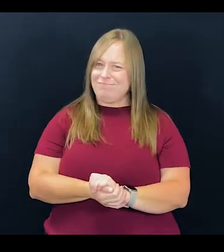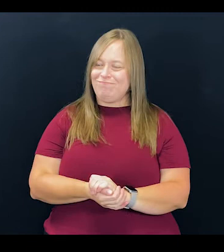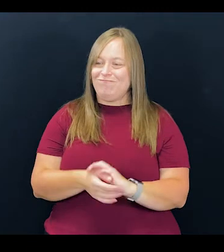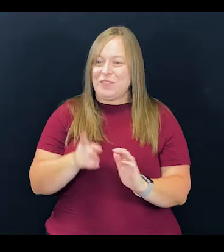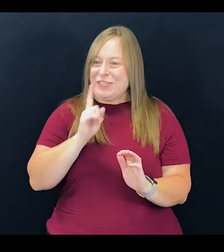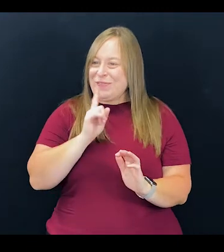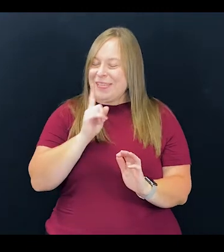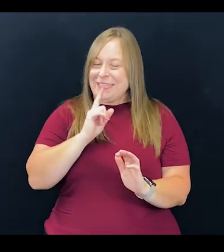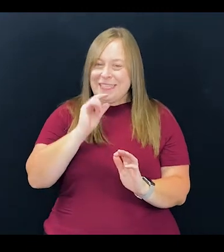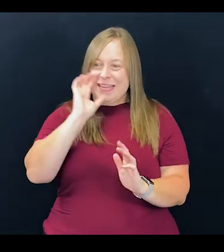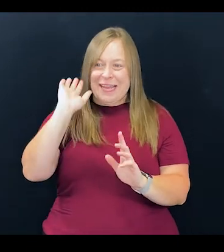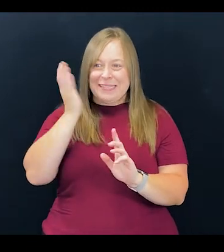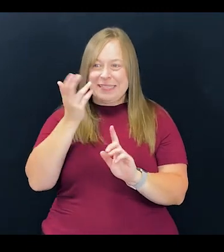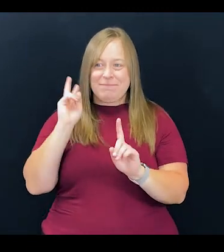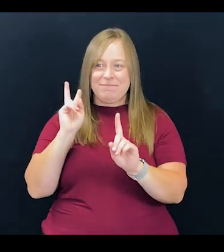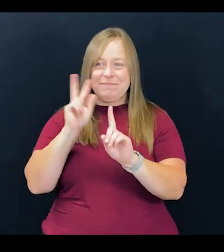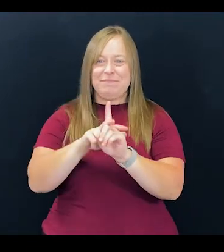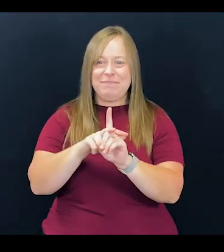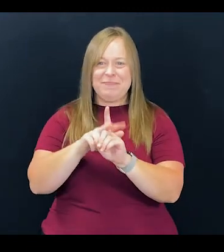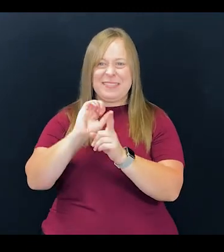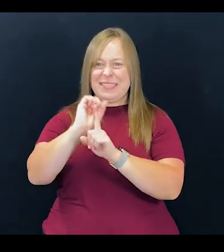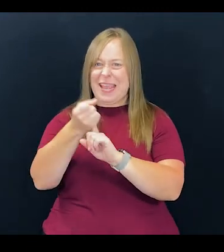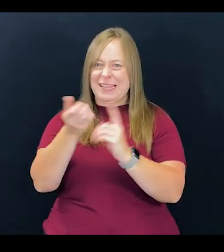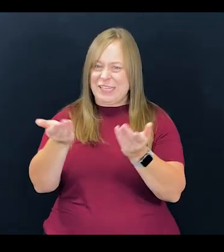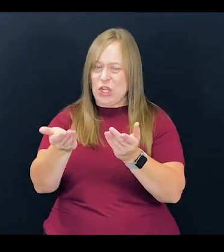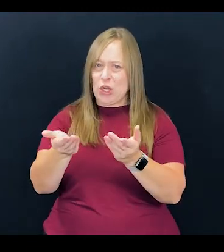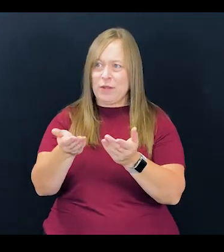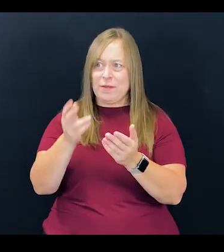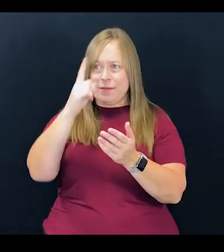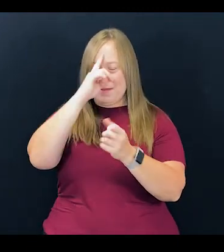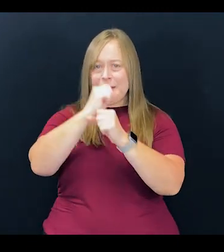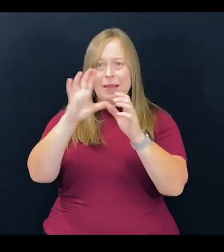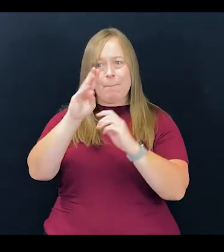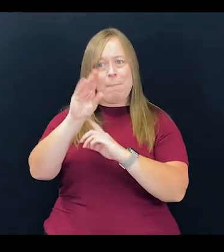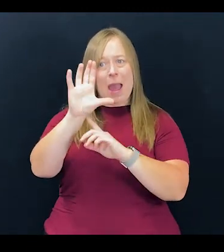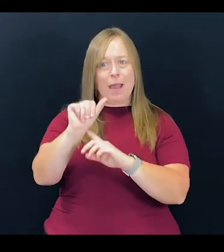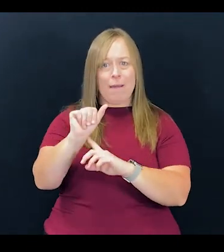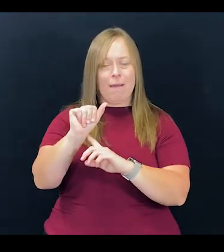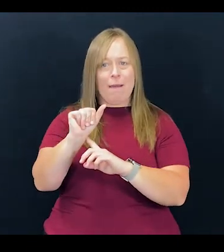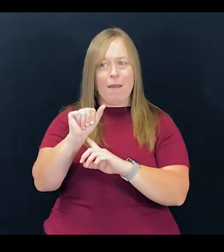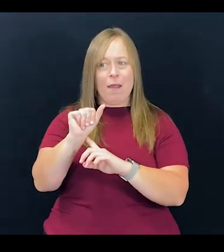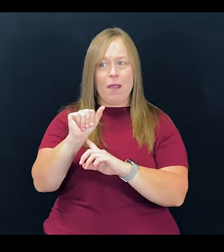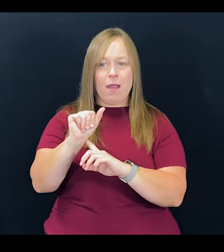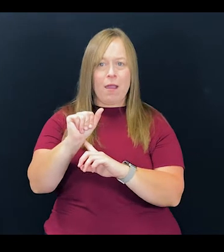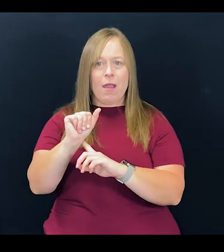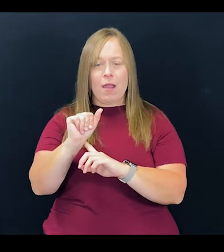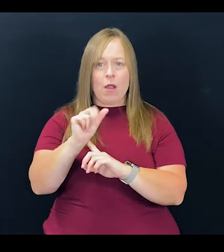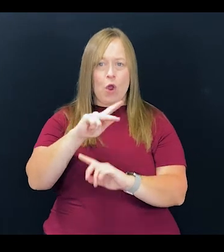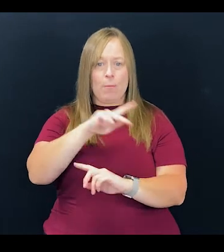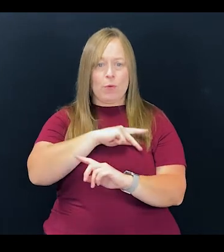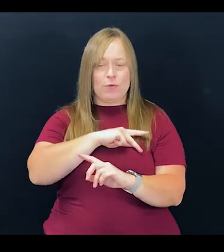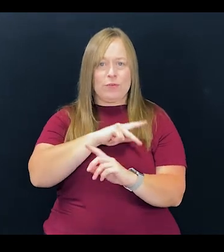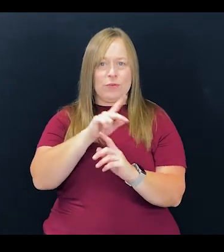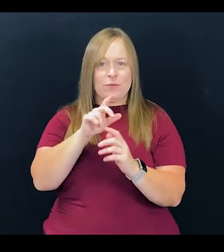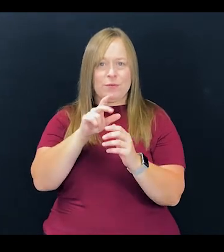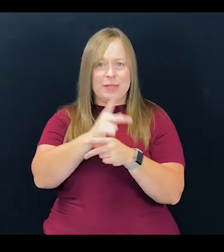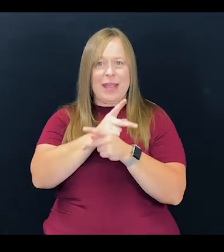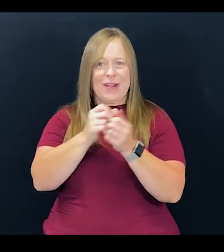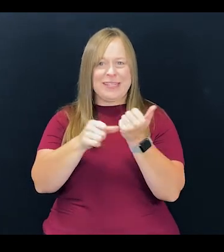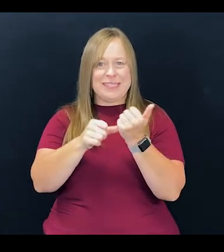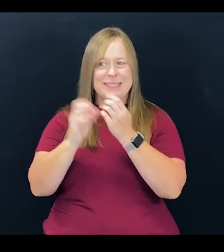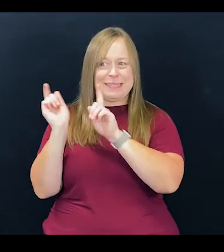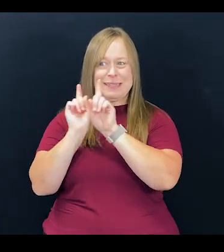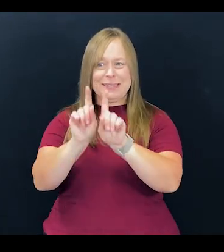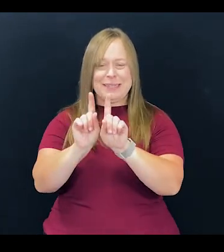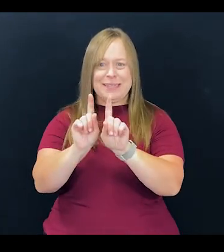athlete. And that really does not seem to be the case here. The idea that Becca is not having her personal